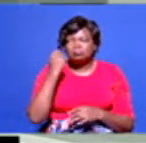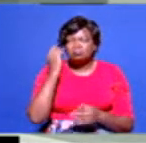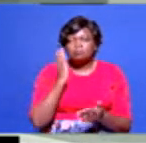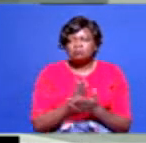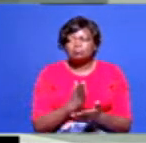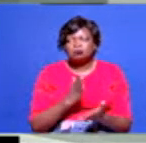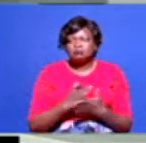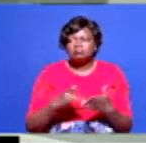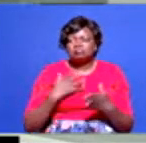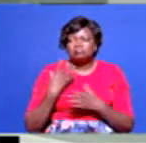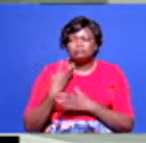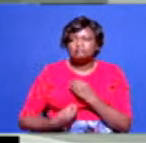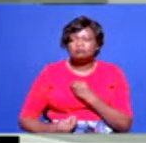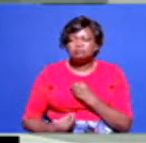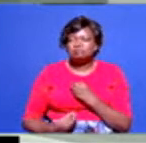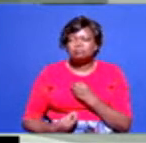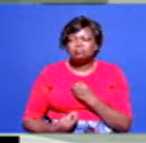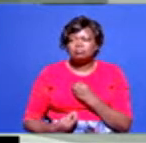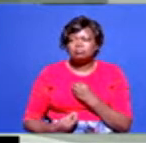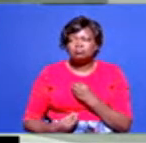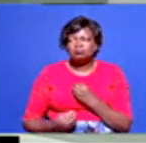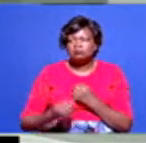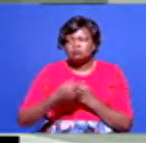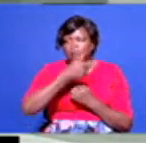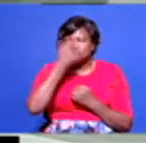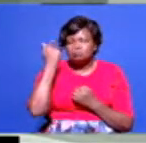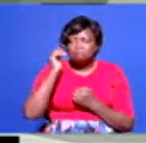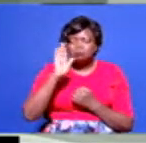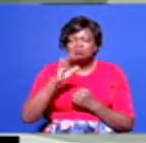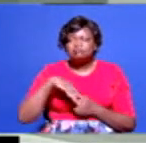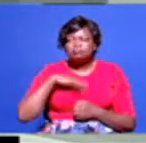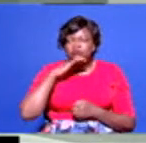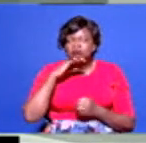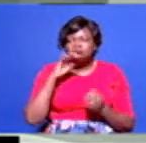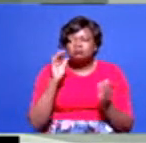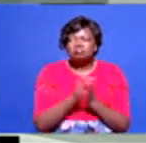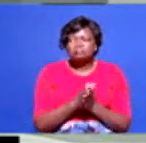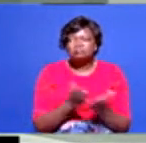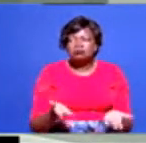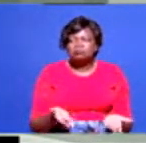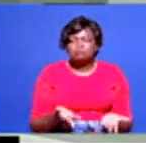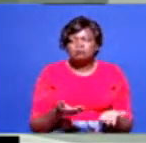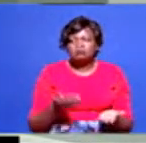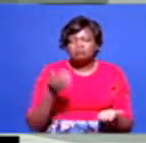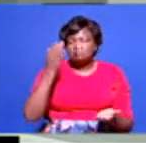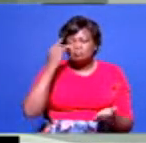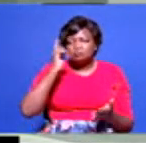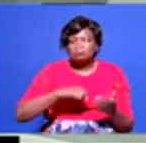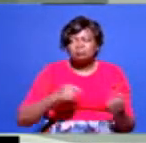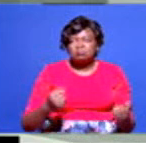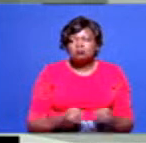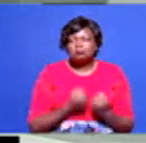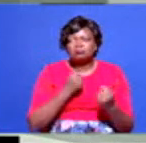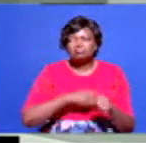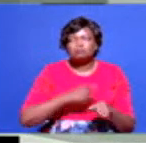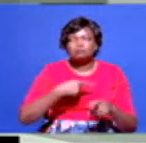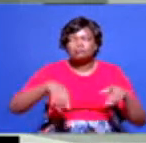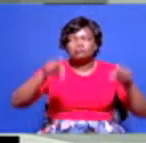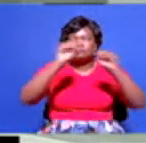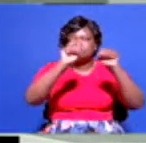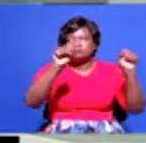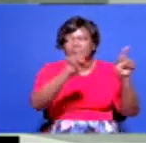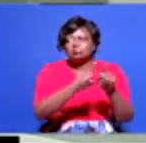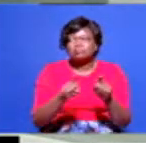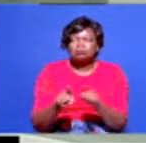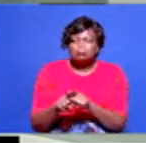disheartened by his passing and recollecting his achievements during his presidency, as well as